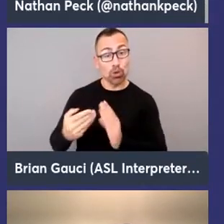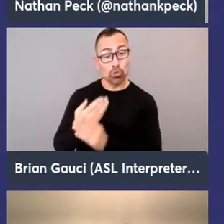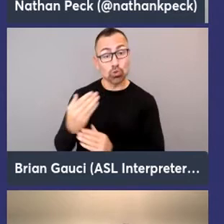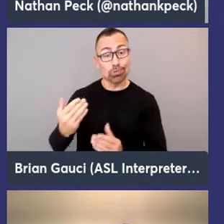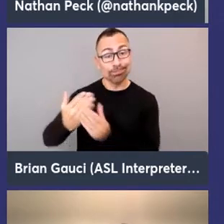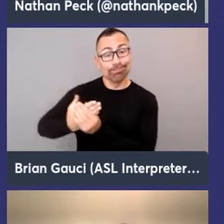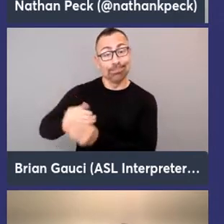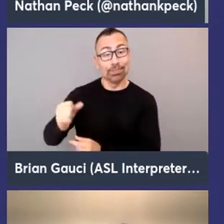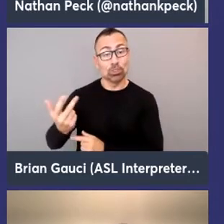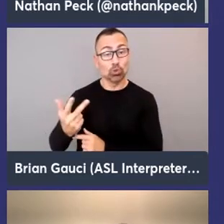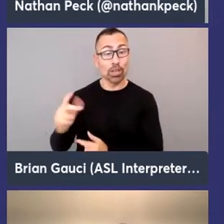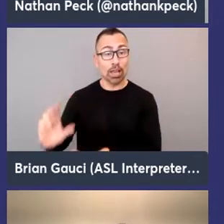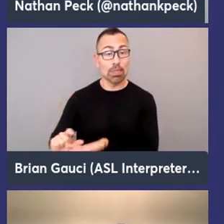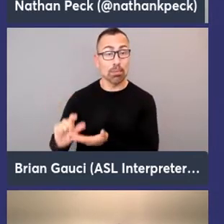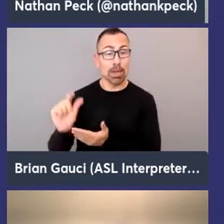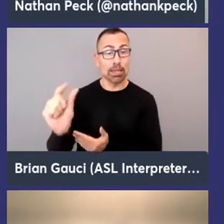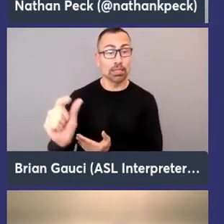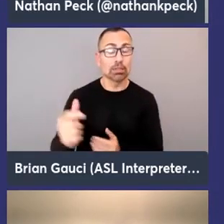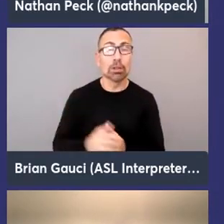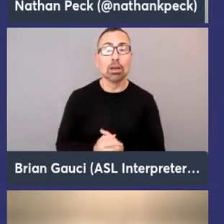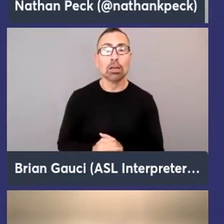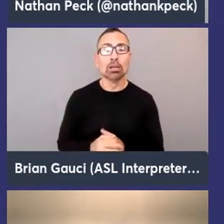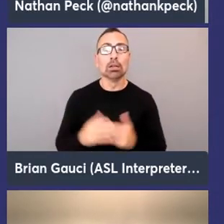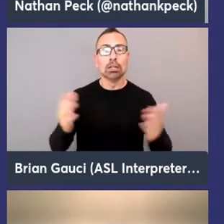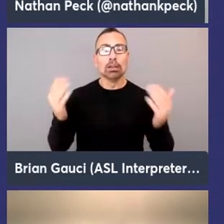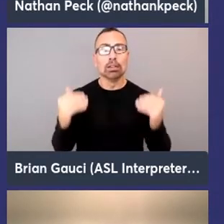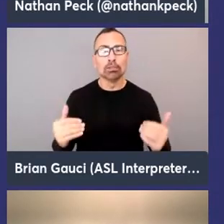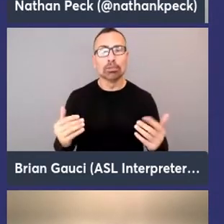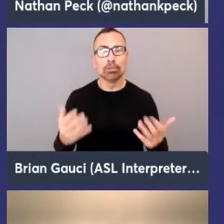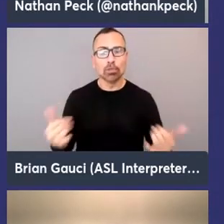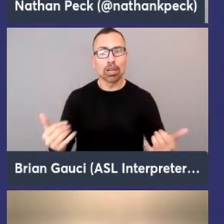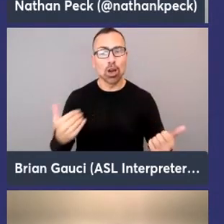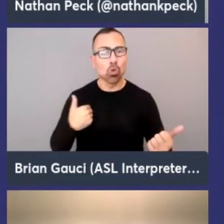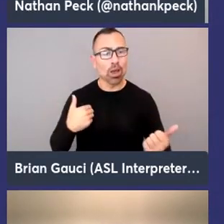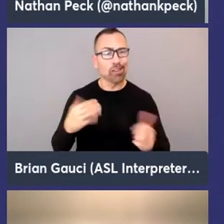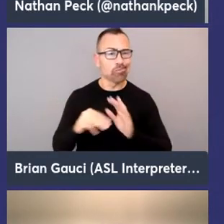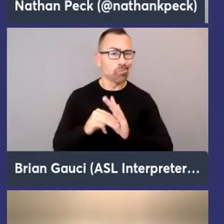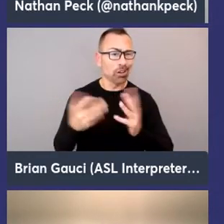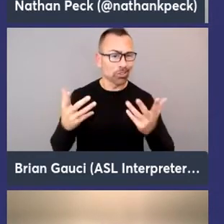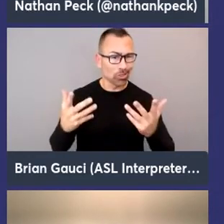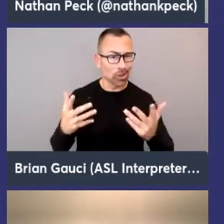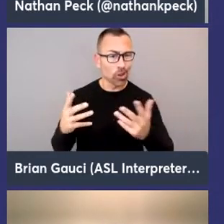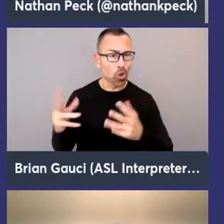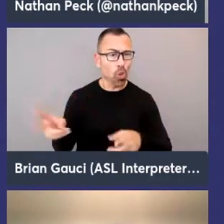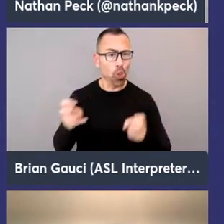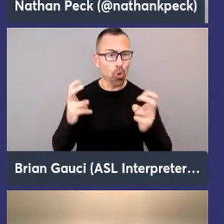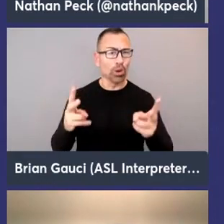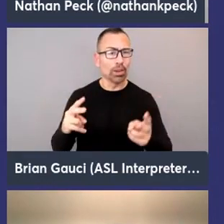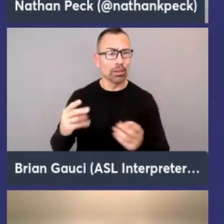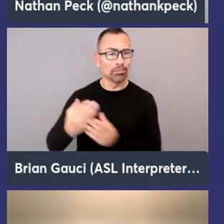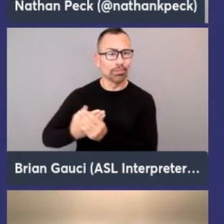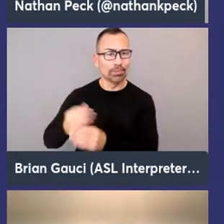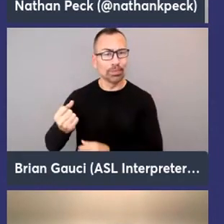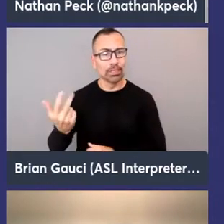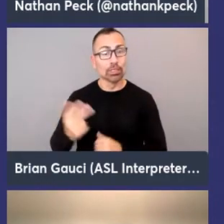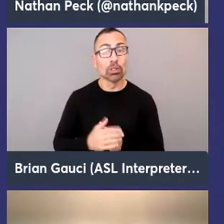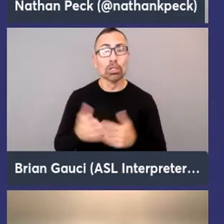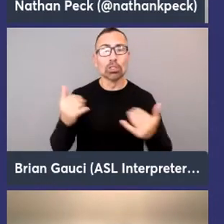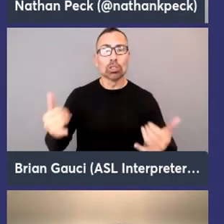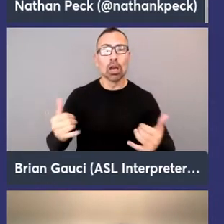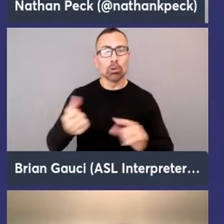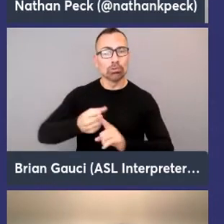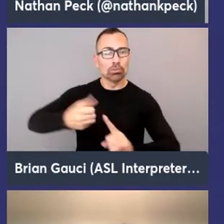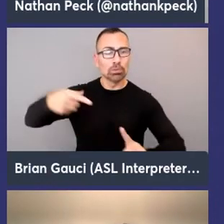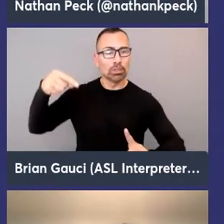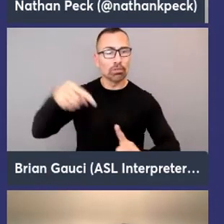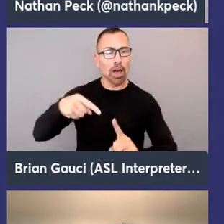in. Next step, we right now we have all the models, both the models loaded in S3. We'll go about defining the